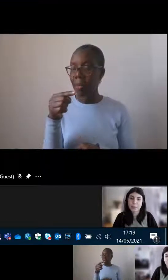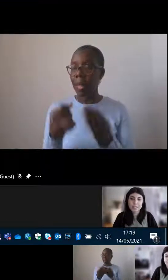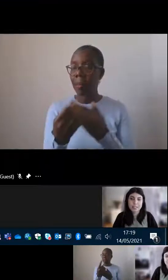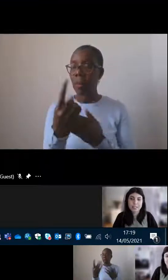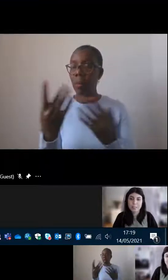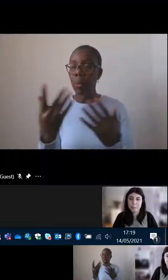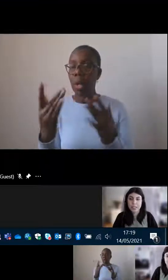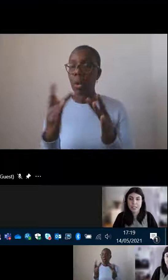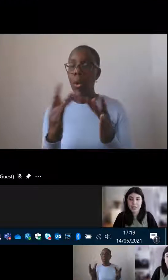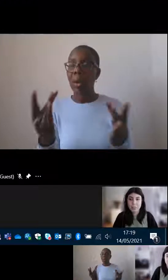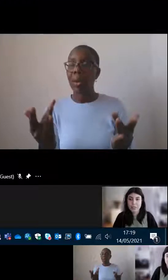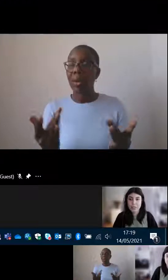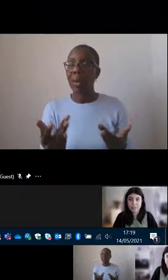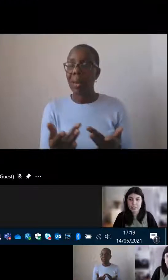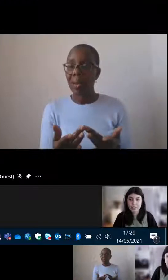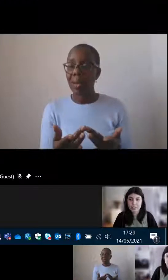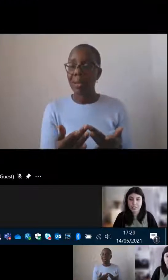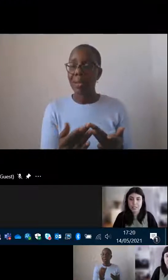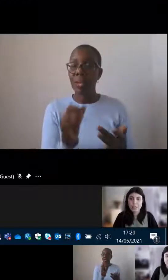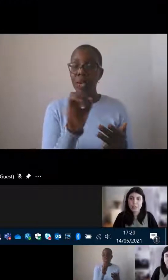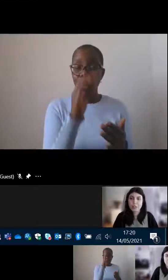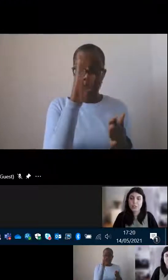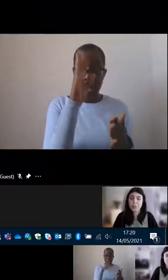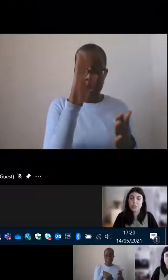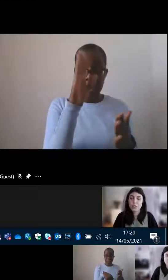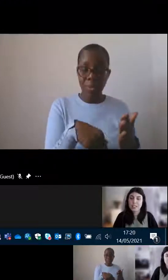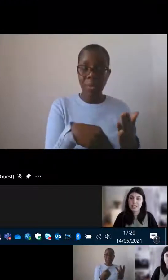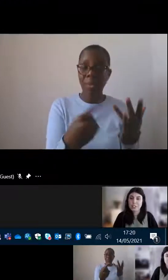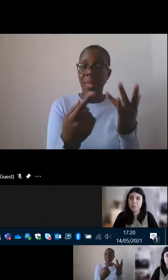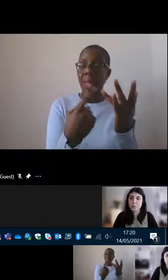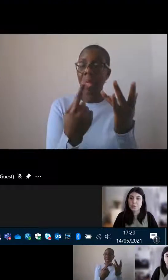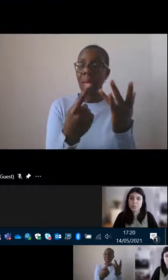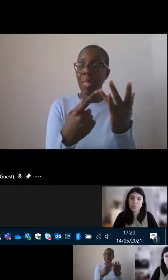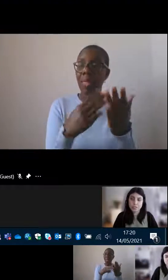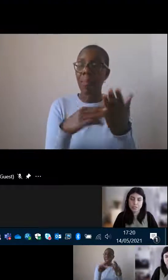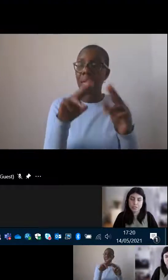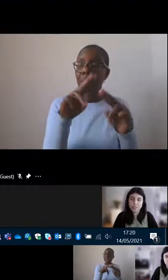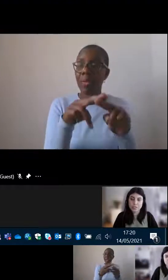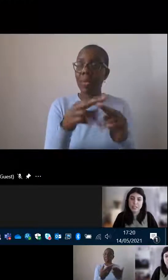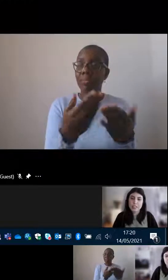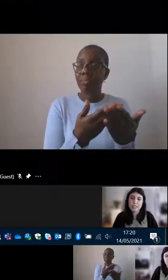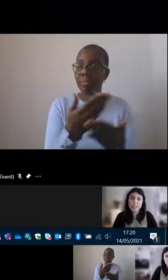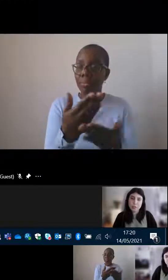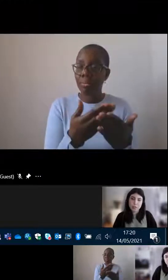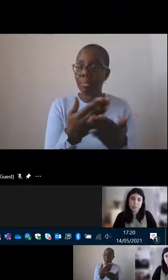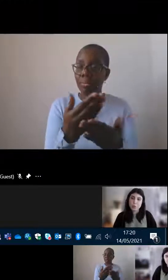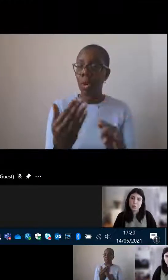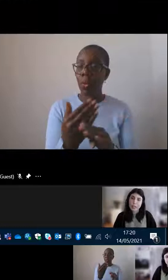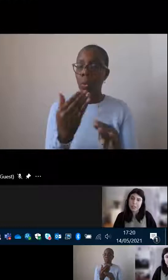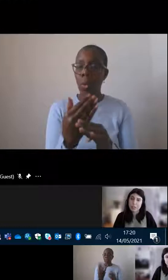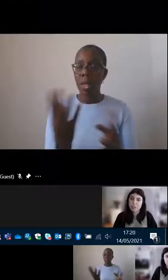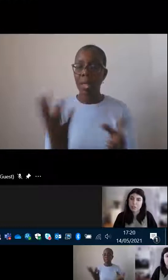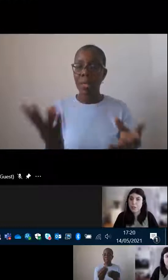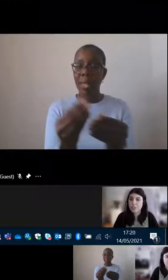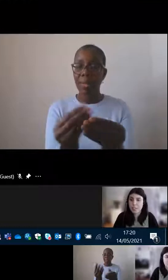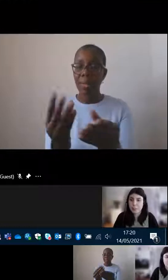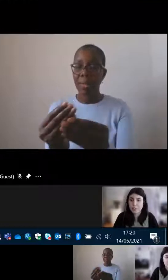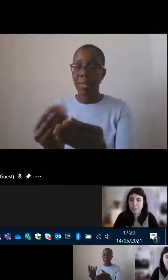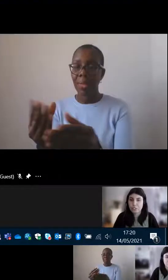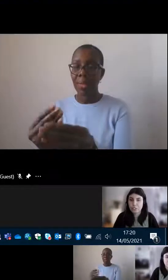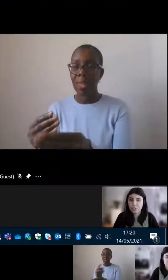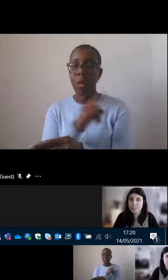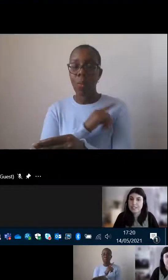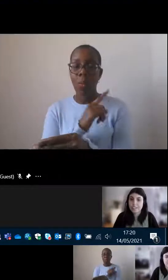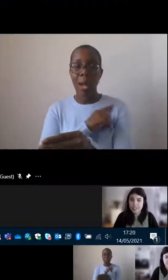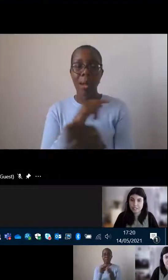your experiences as a parent with others. You can work together to problem solve and to learn new ways to communicate